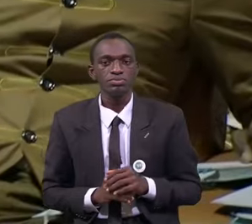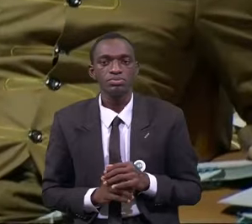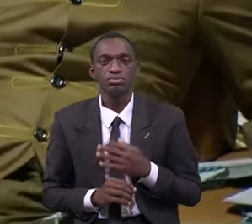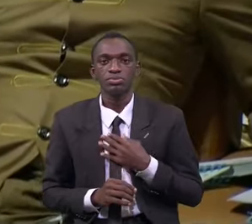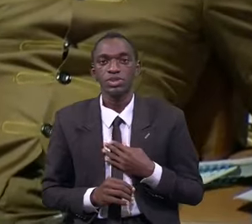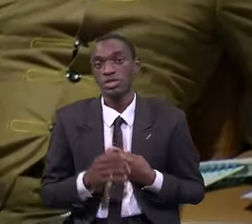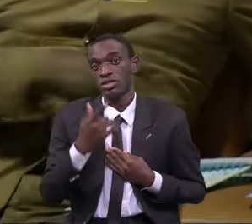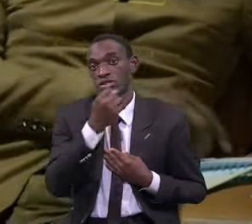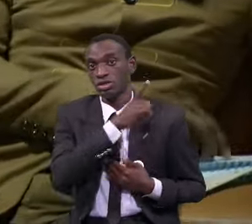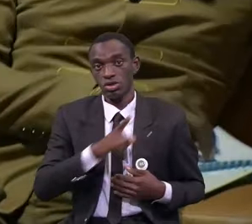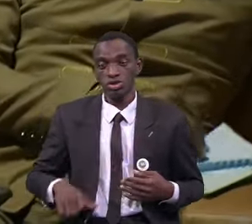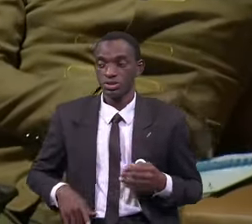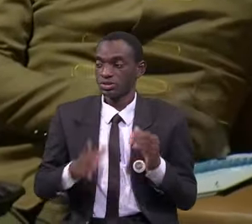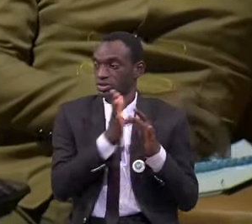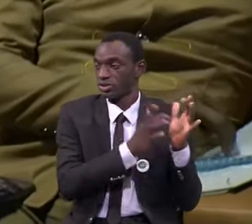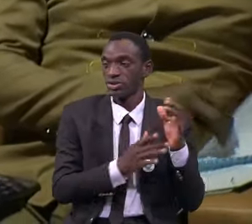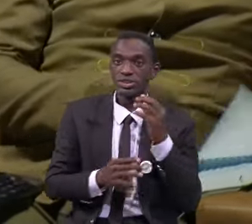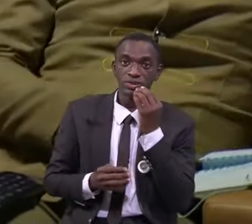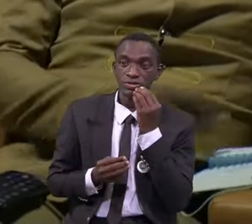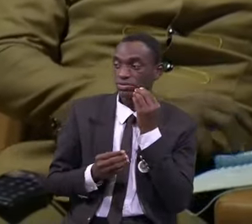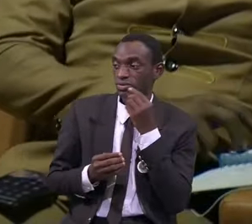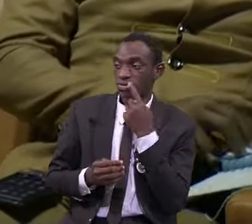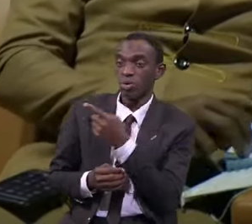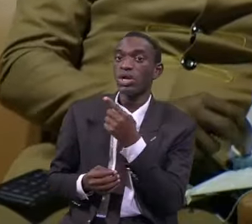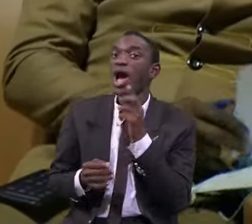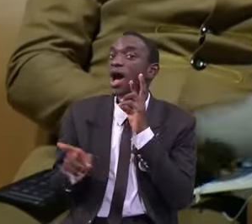The Lord said unto her, weep not.